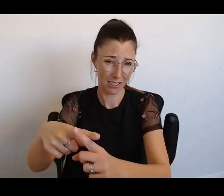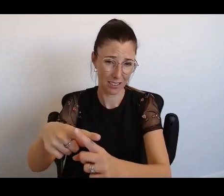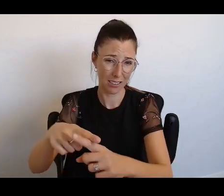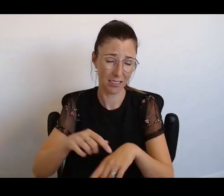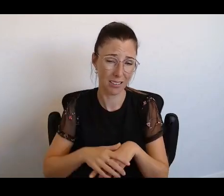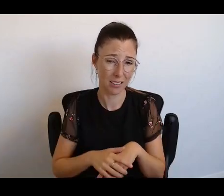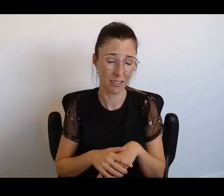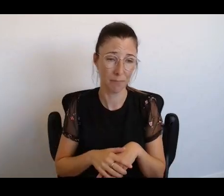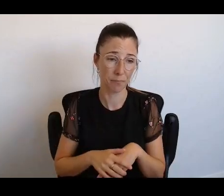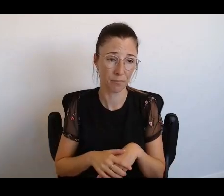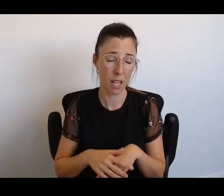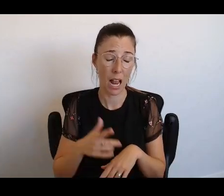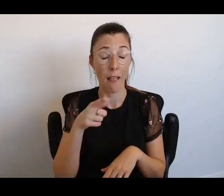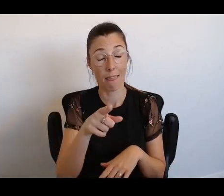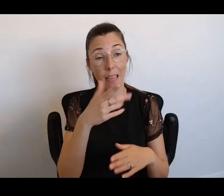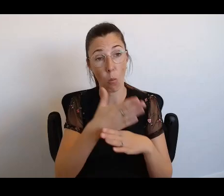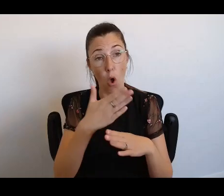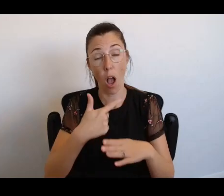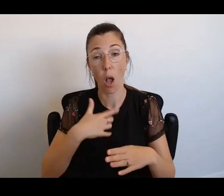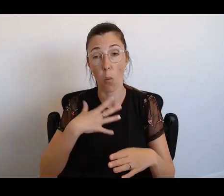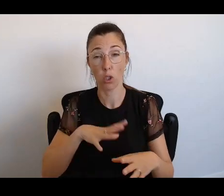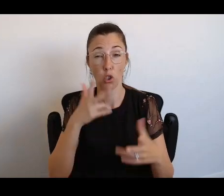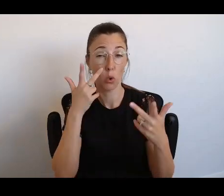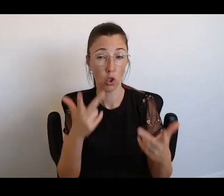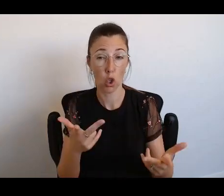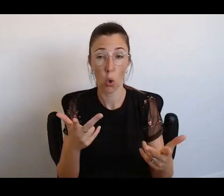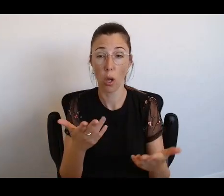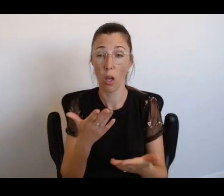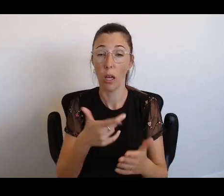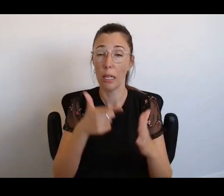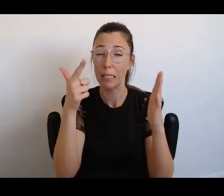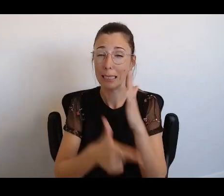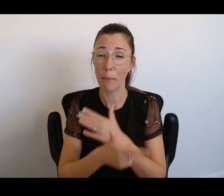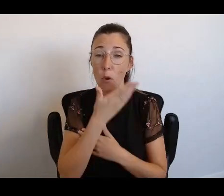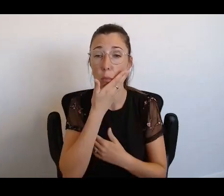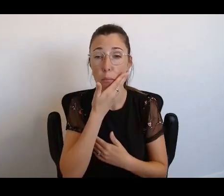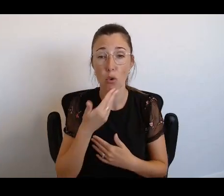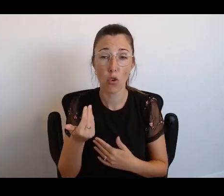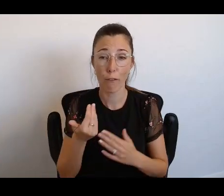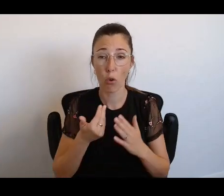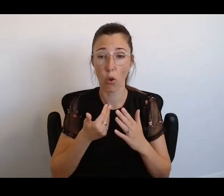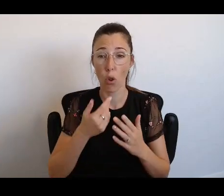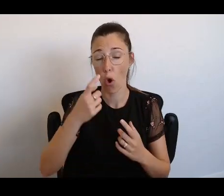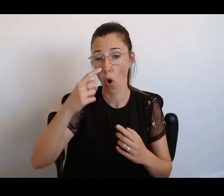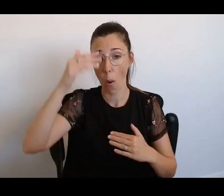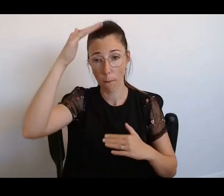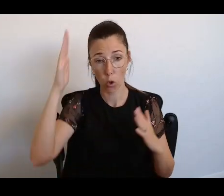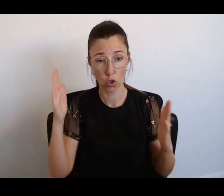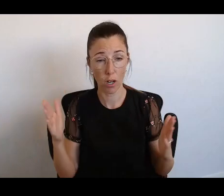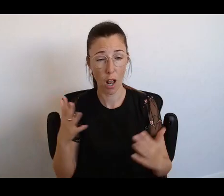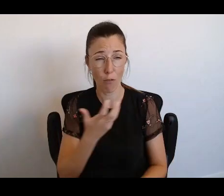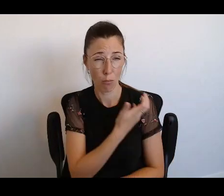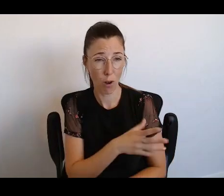wanted to capture beautifully deeply beautiful portraits of proud young men who are